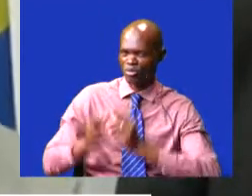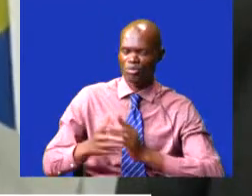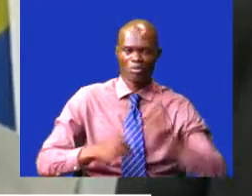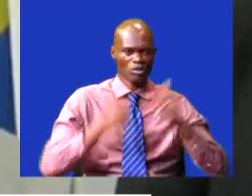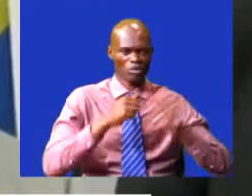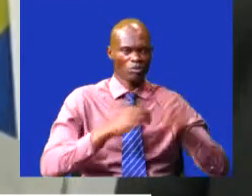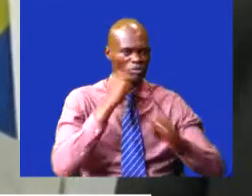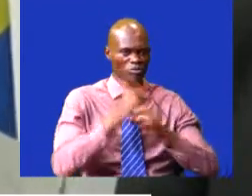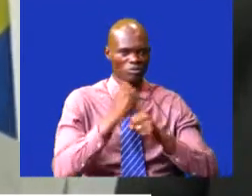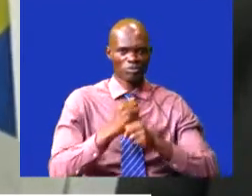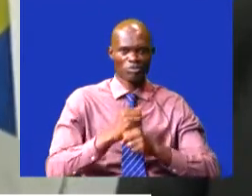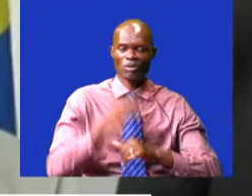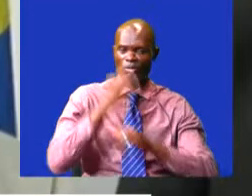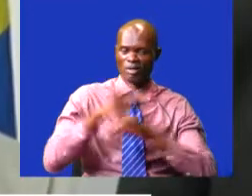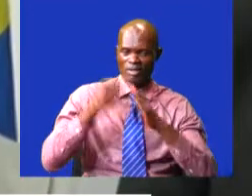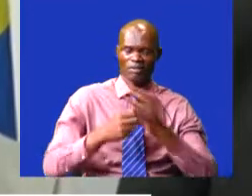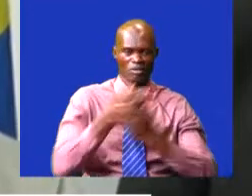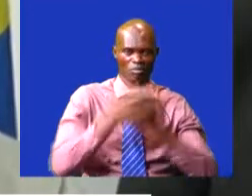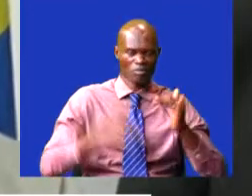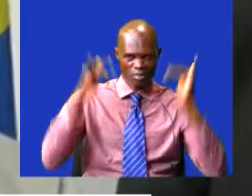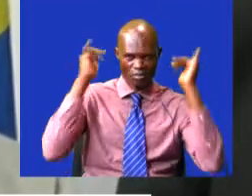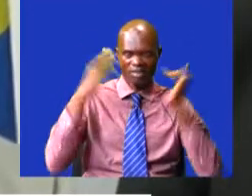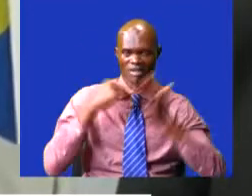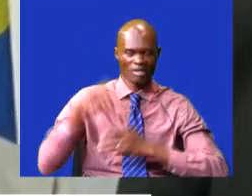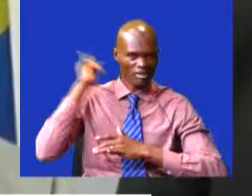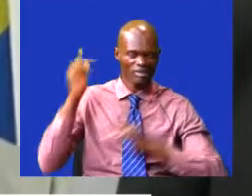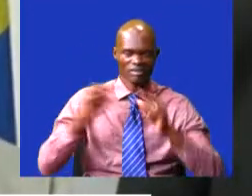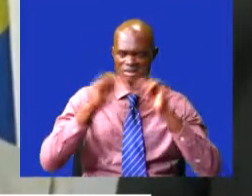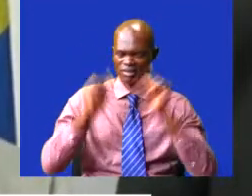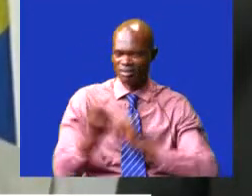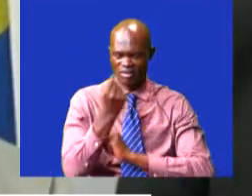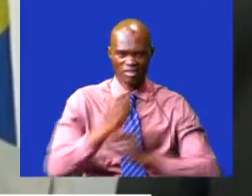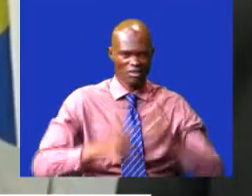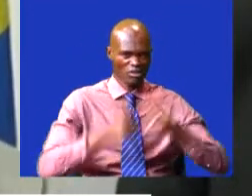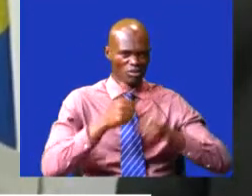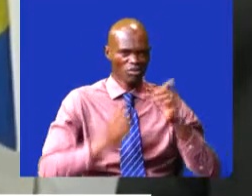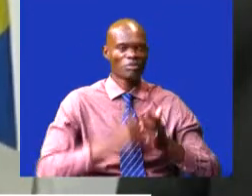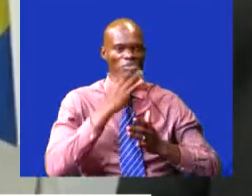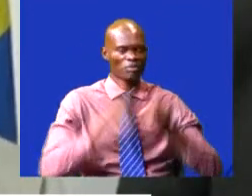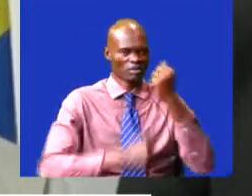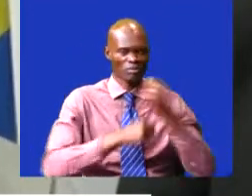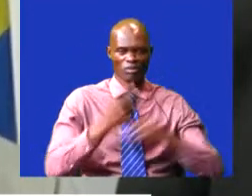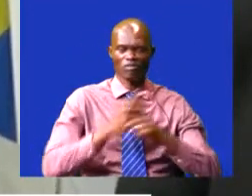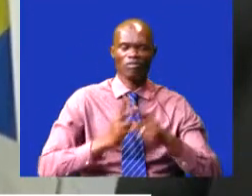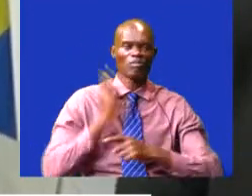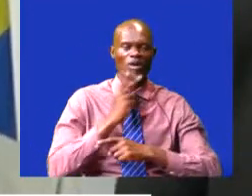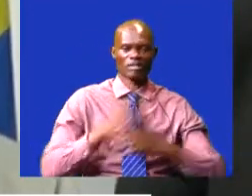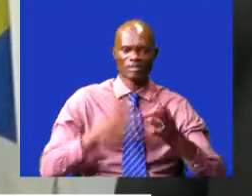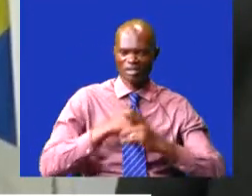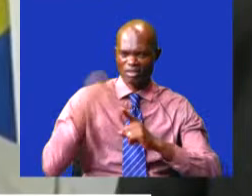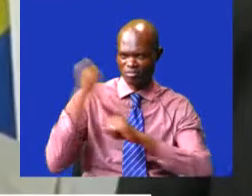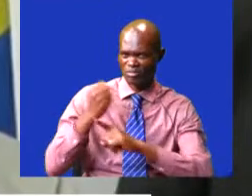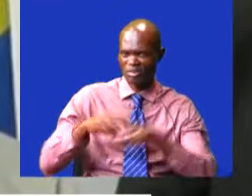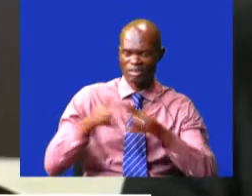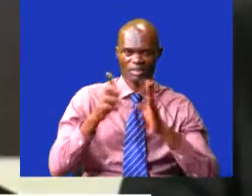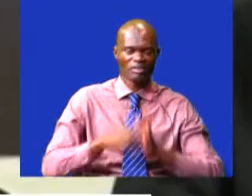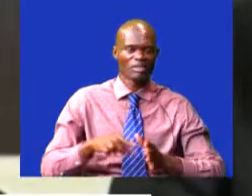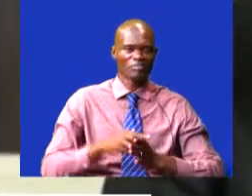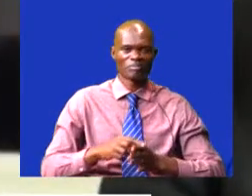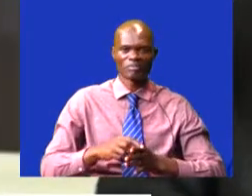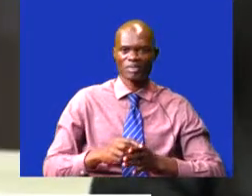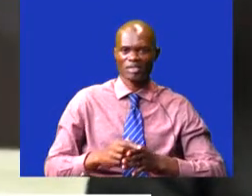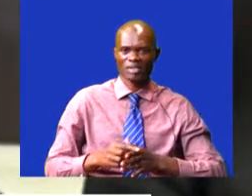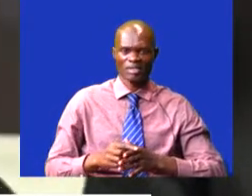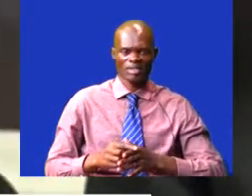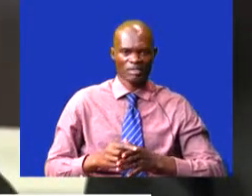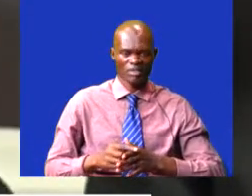ambao zinafanya kazi hapa Mira na Kisi. Kundi vidogo vidogo ambao wanahitaji support kwa kwetu. Kujana mambo ya gender-based violence. It's